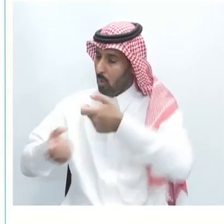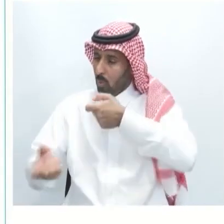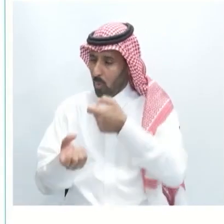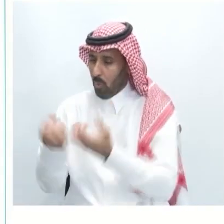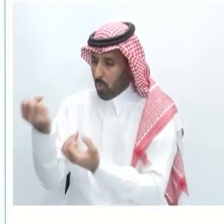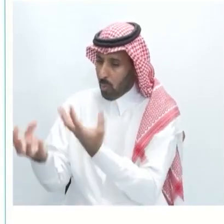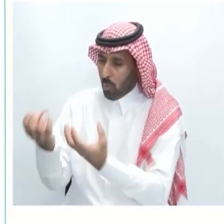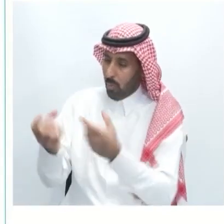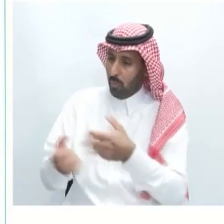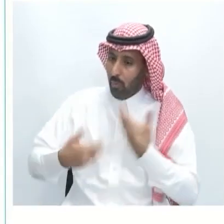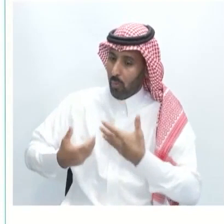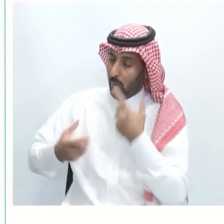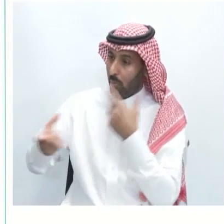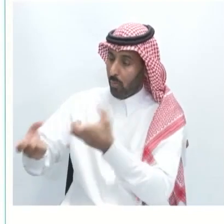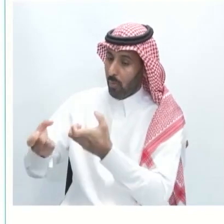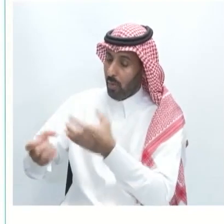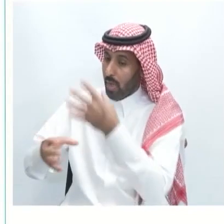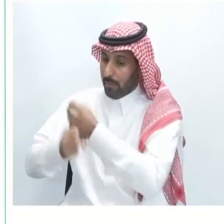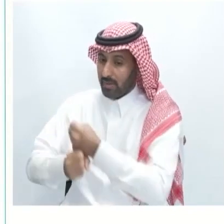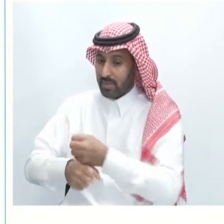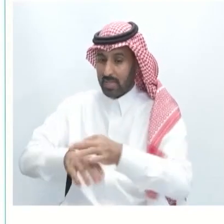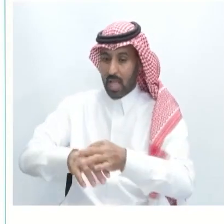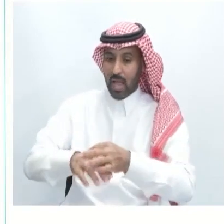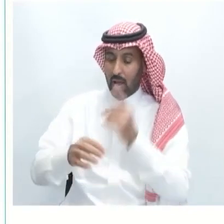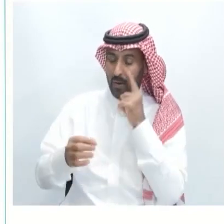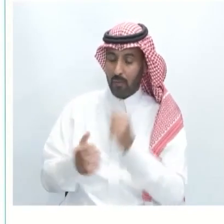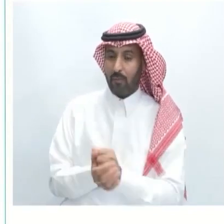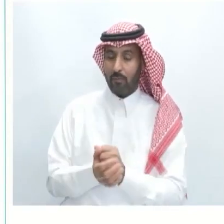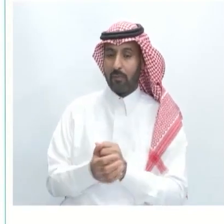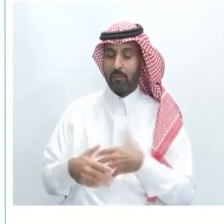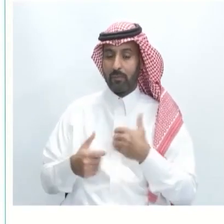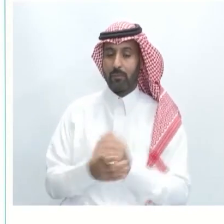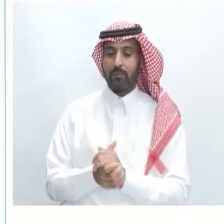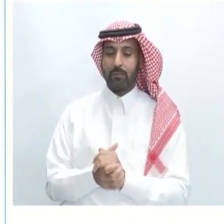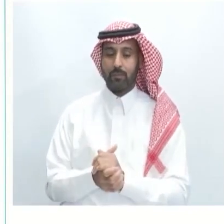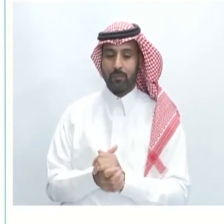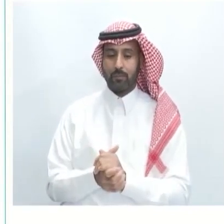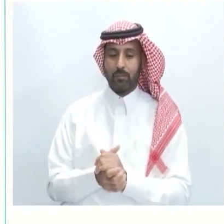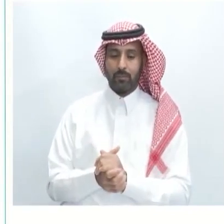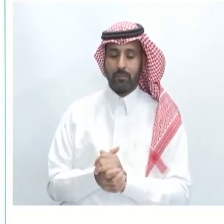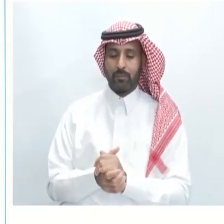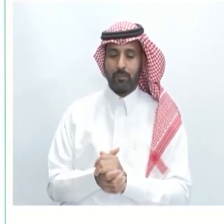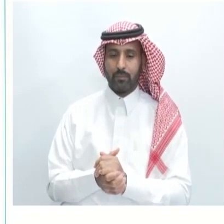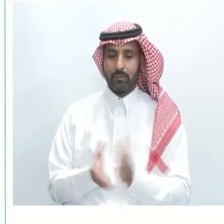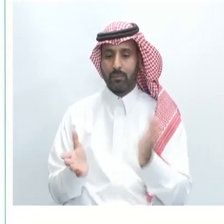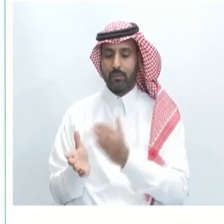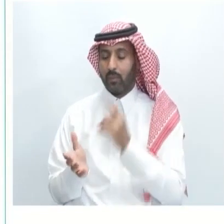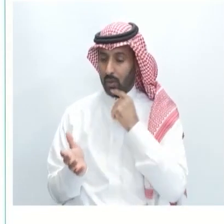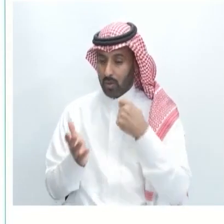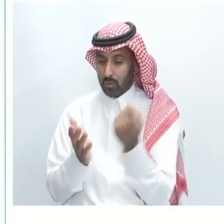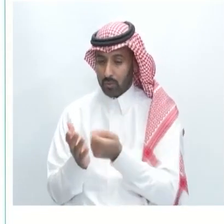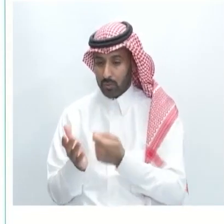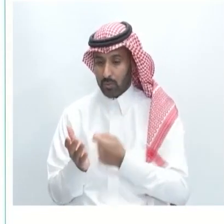fires, and also protecting others is satisfying for them.